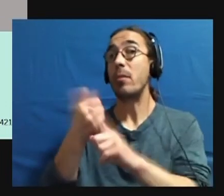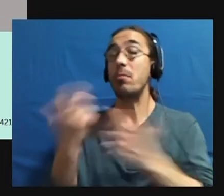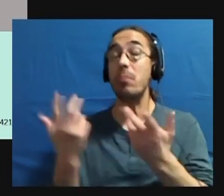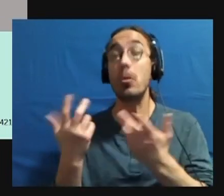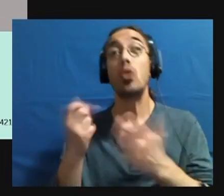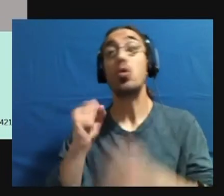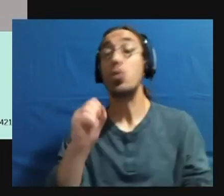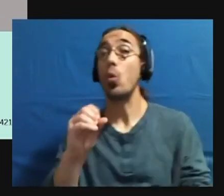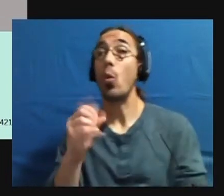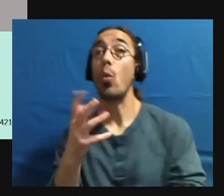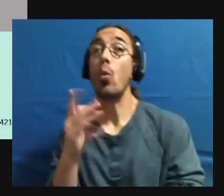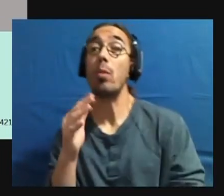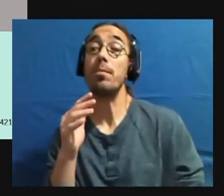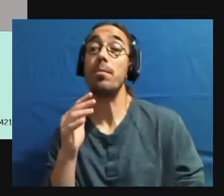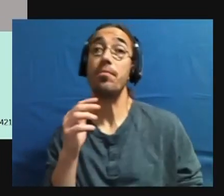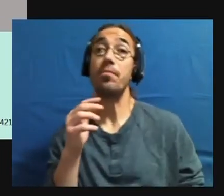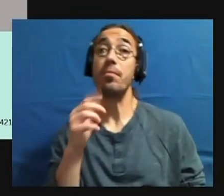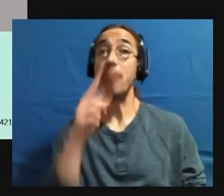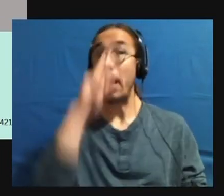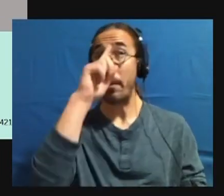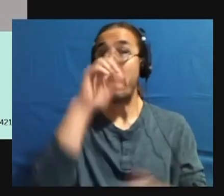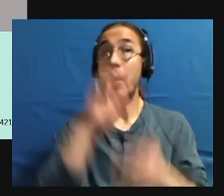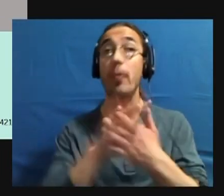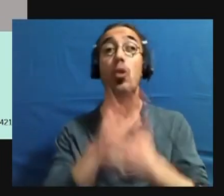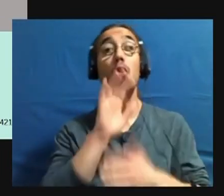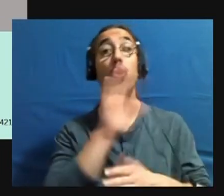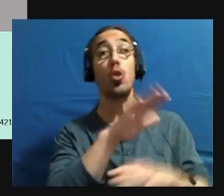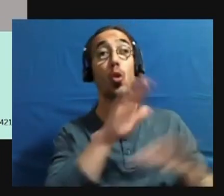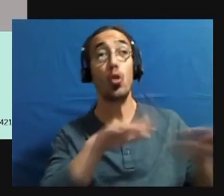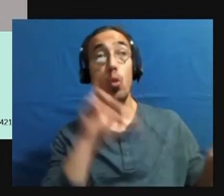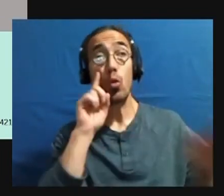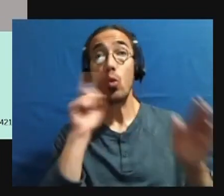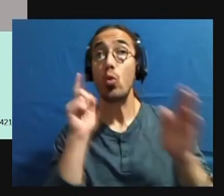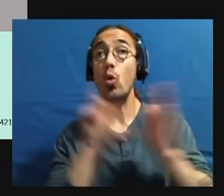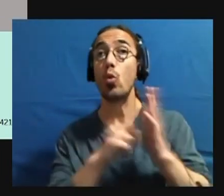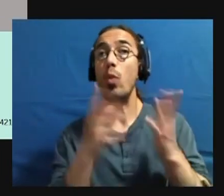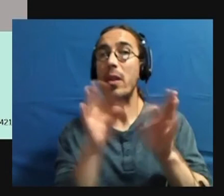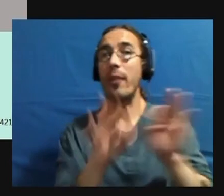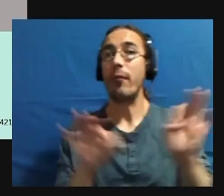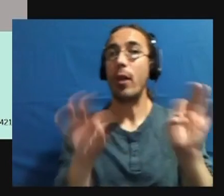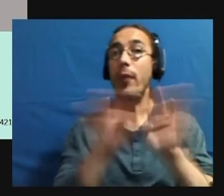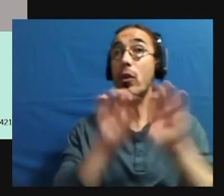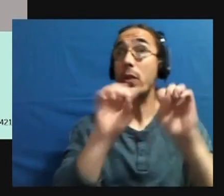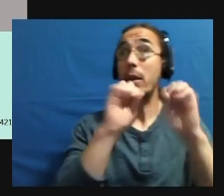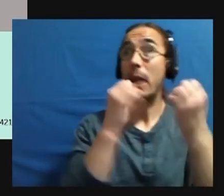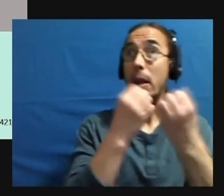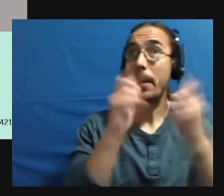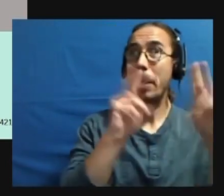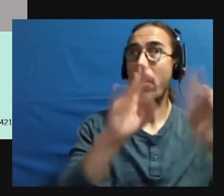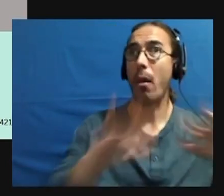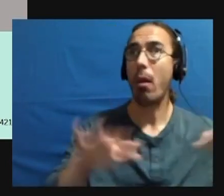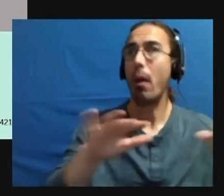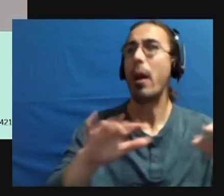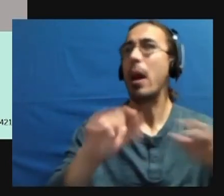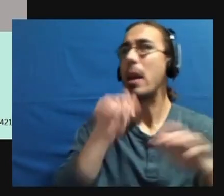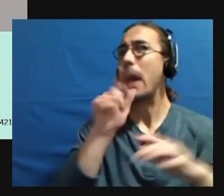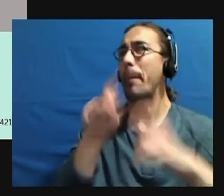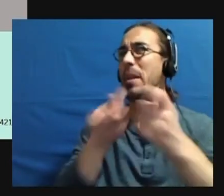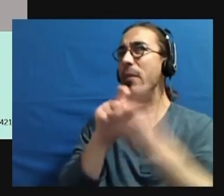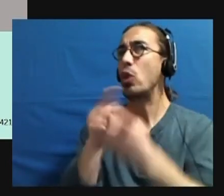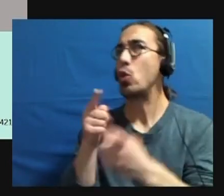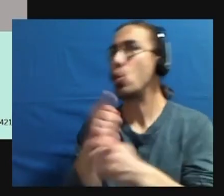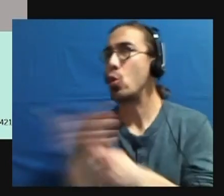So I think what your child is noticing is the value that society, not you particularly, but the rest